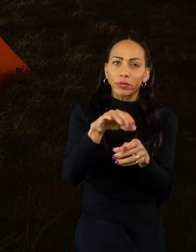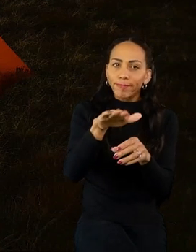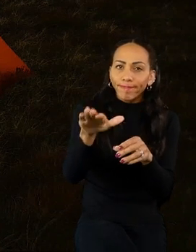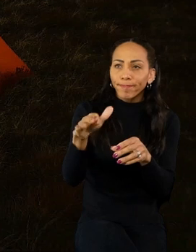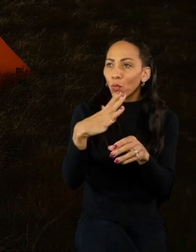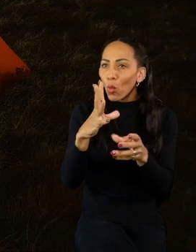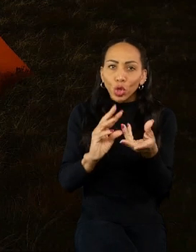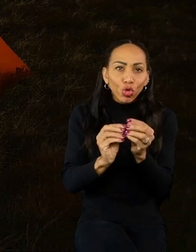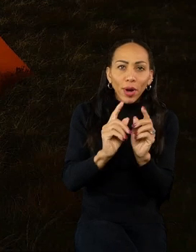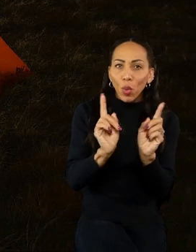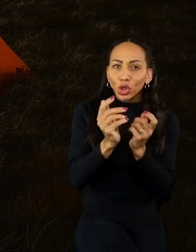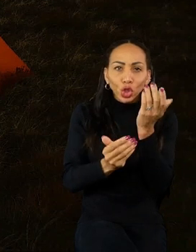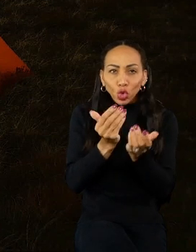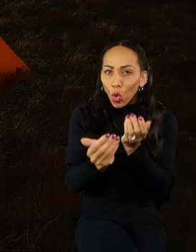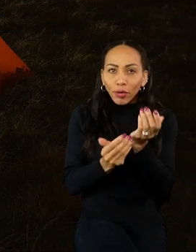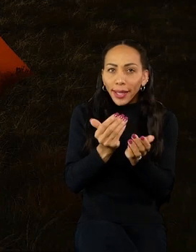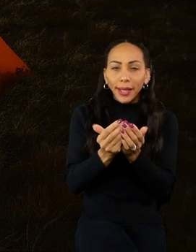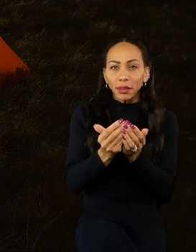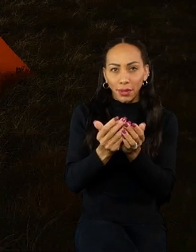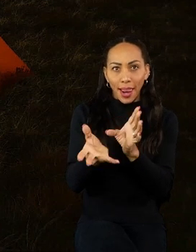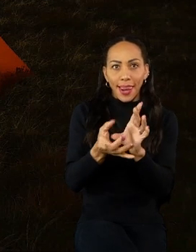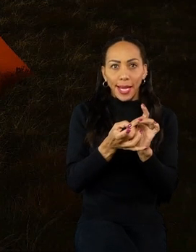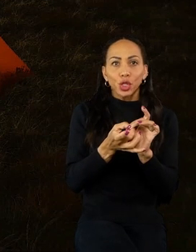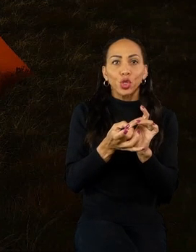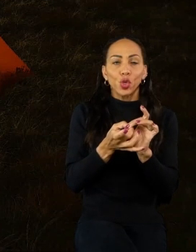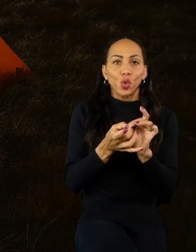So these are flies now. Into the tent.